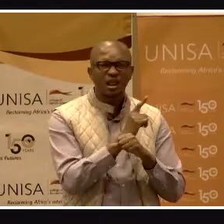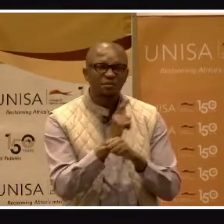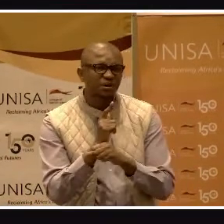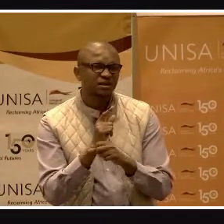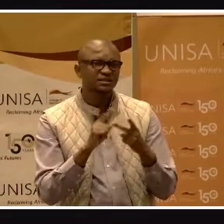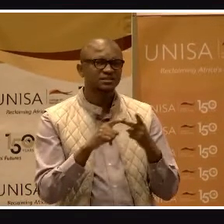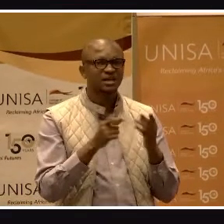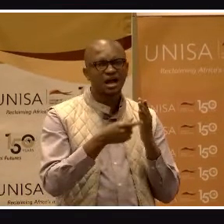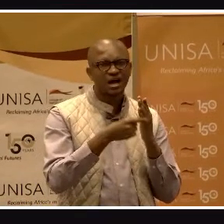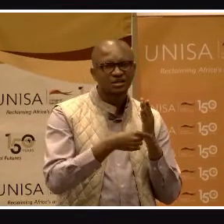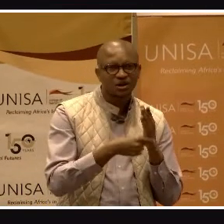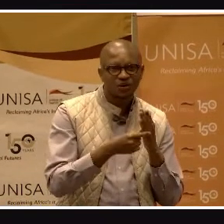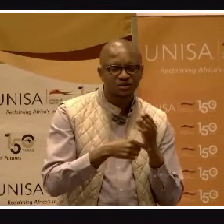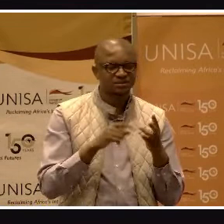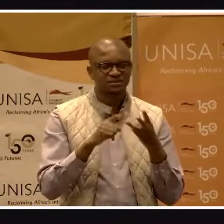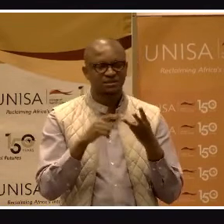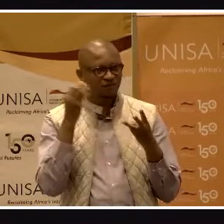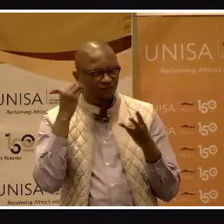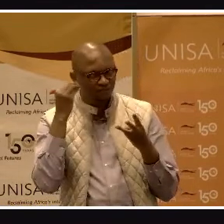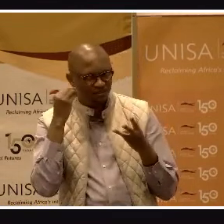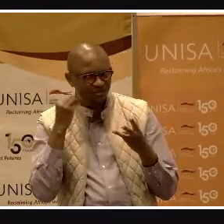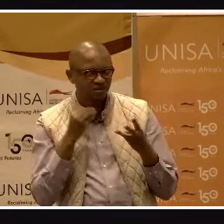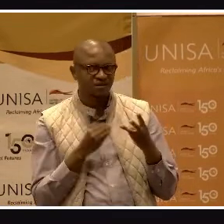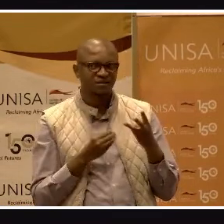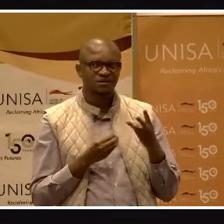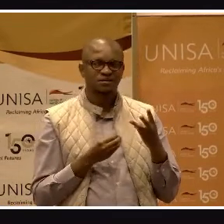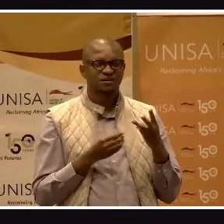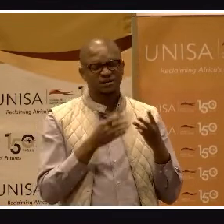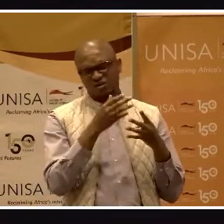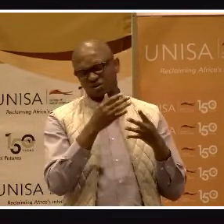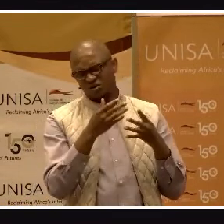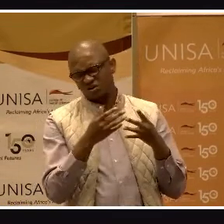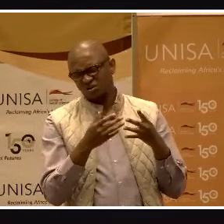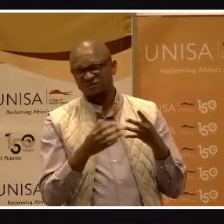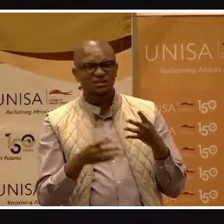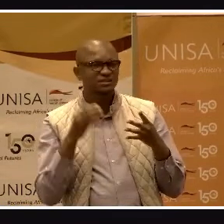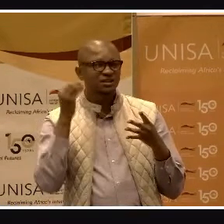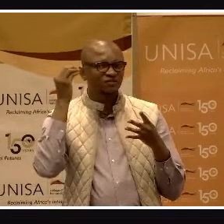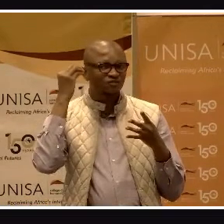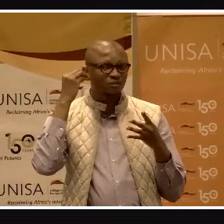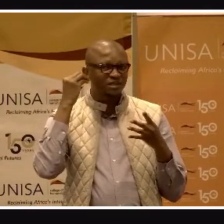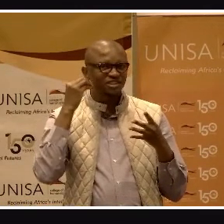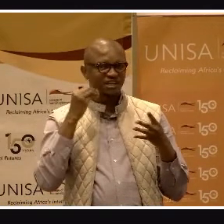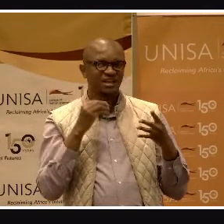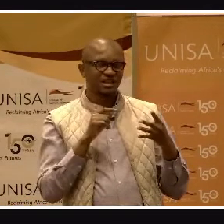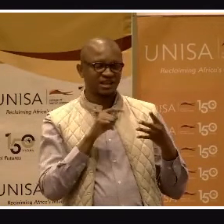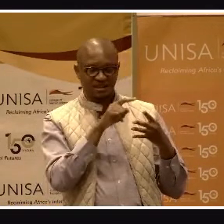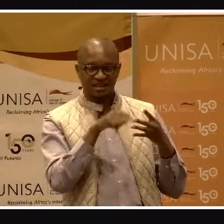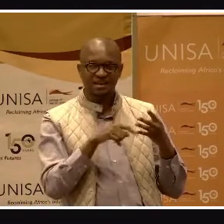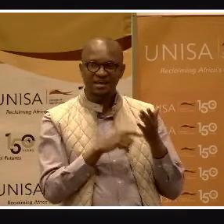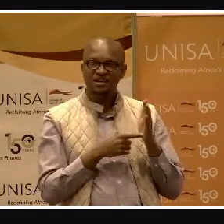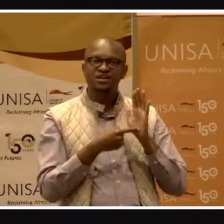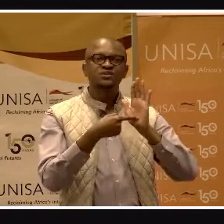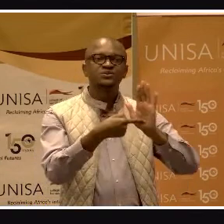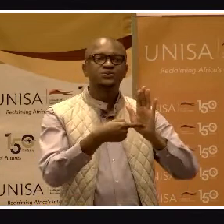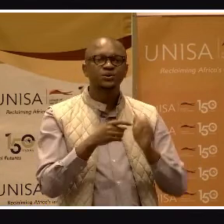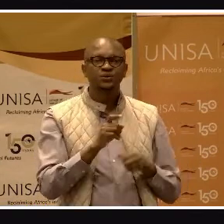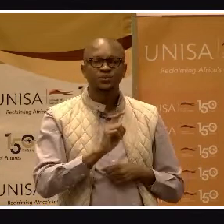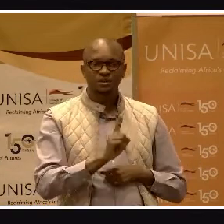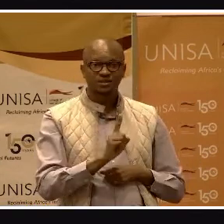and information on language community. All of this information, all of this data showcase the fact that there